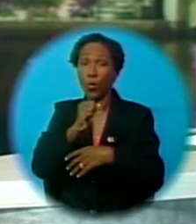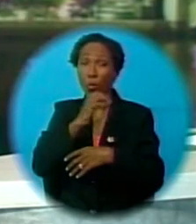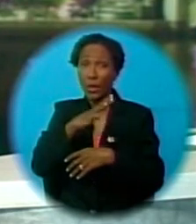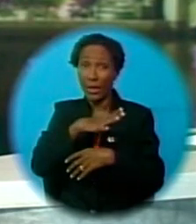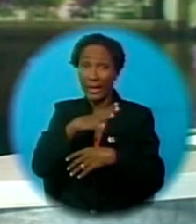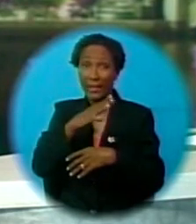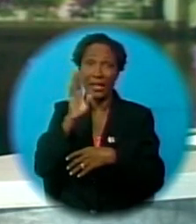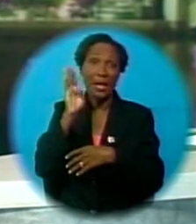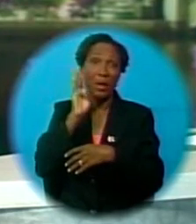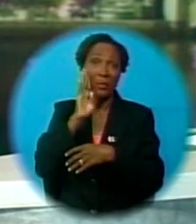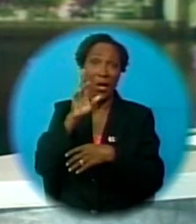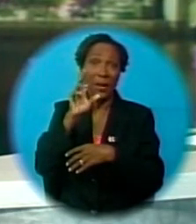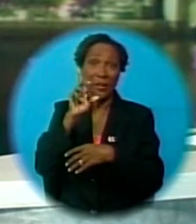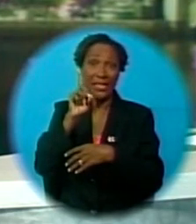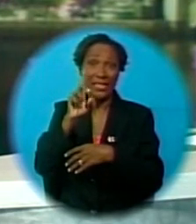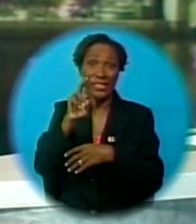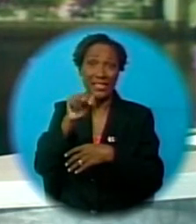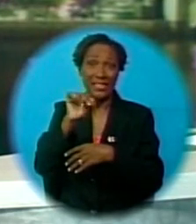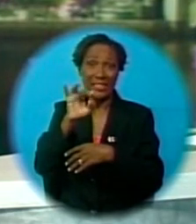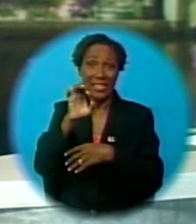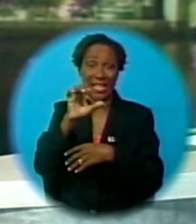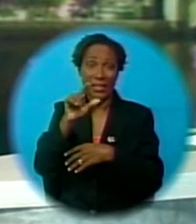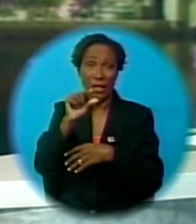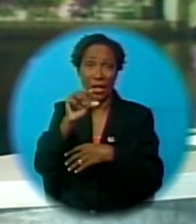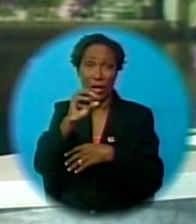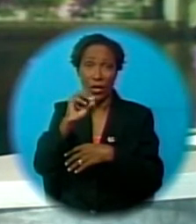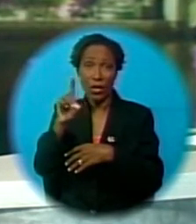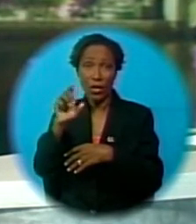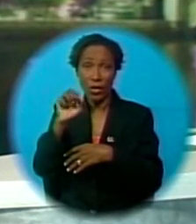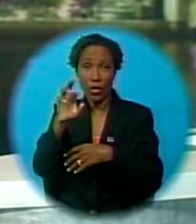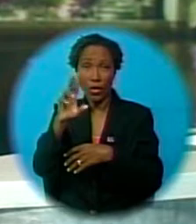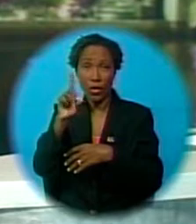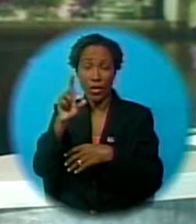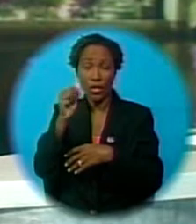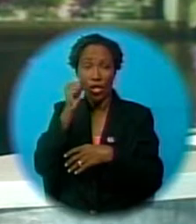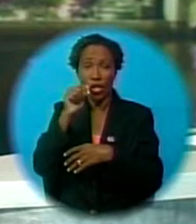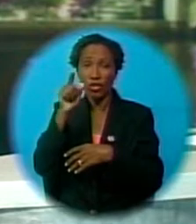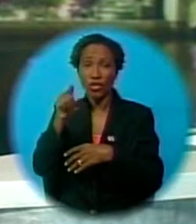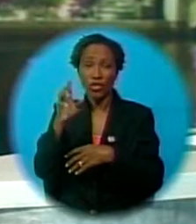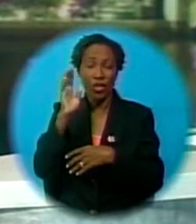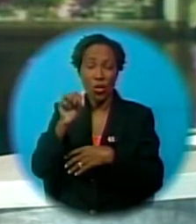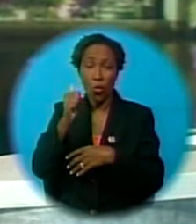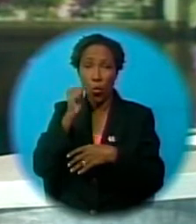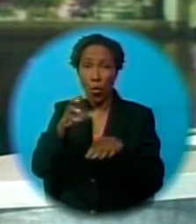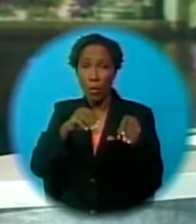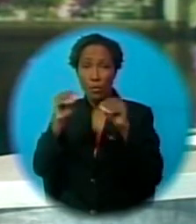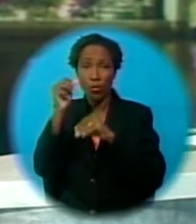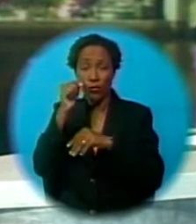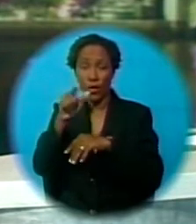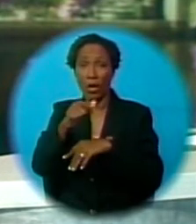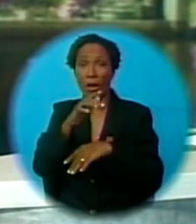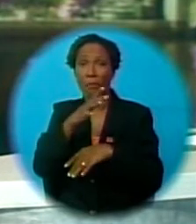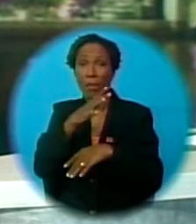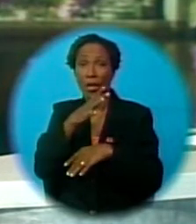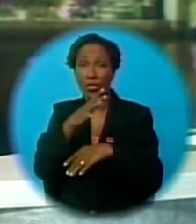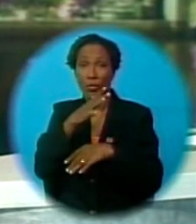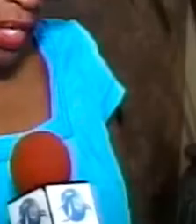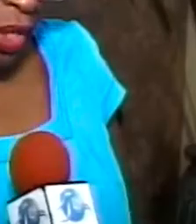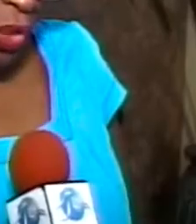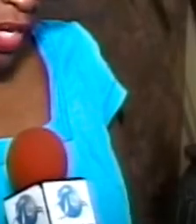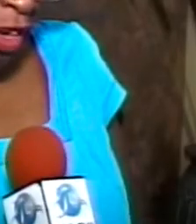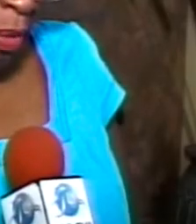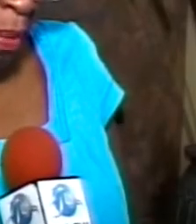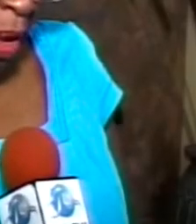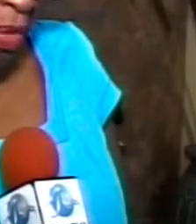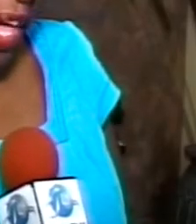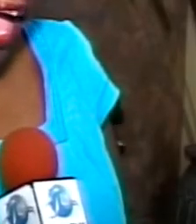Barbara Daniel Goddard, says since the nurse has been fired, she has no plans to move her mother. I will continue